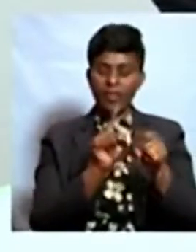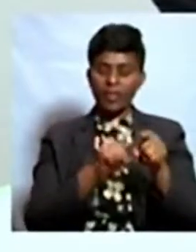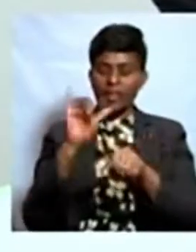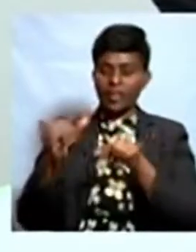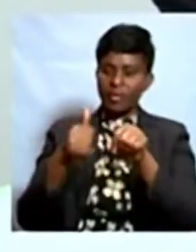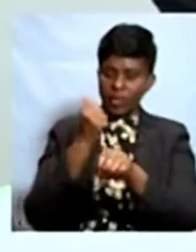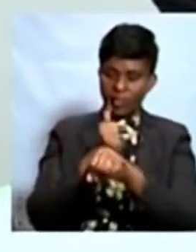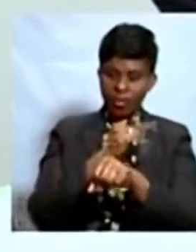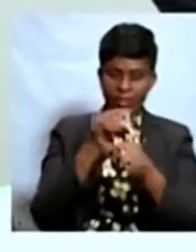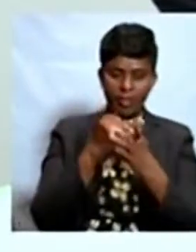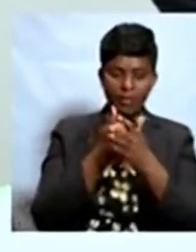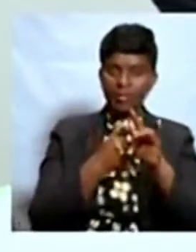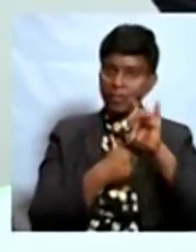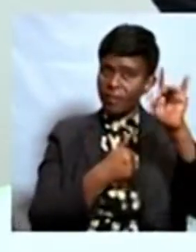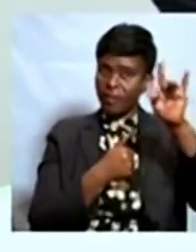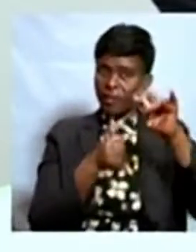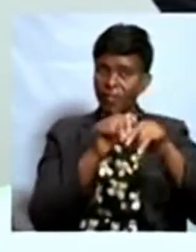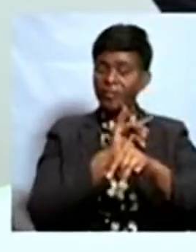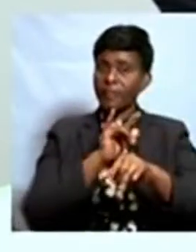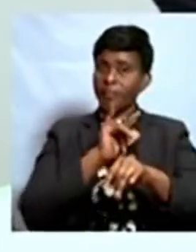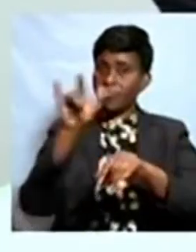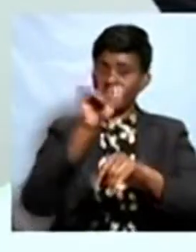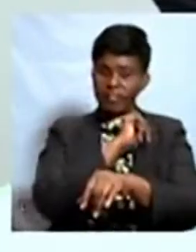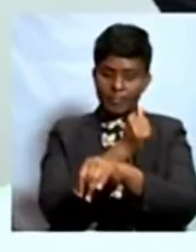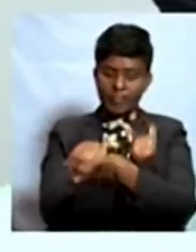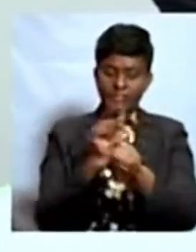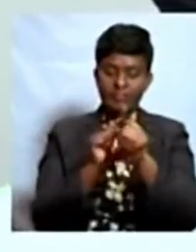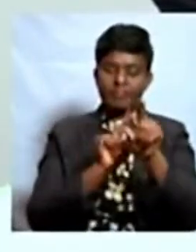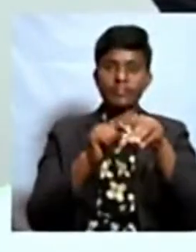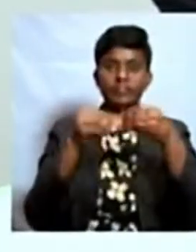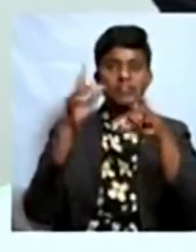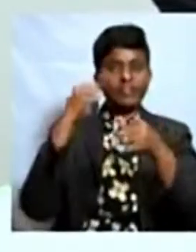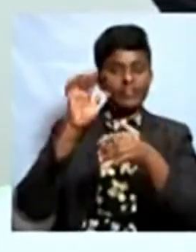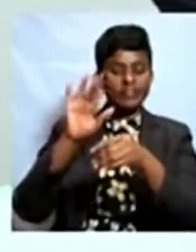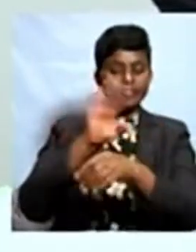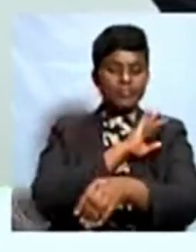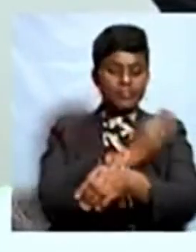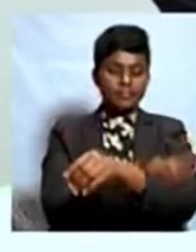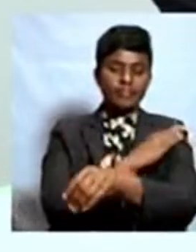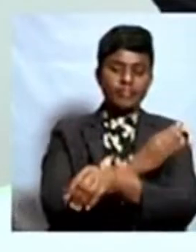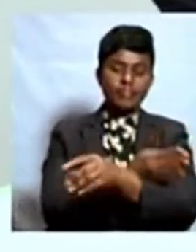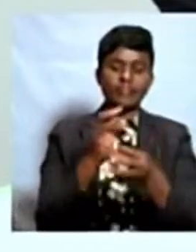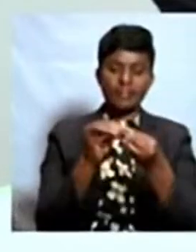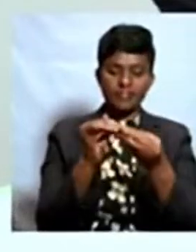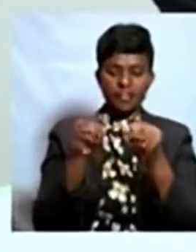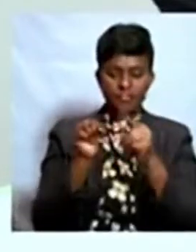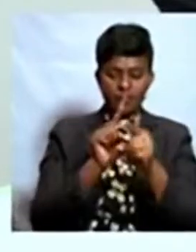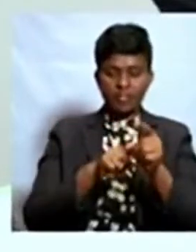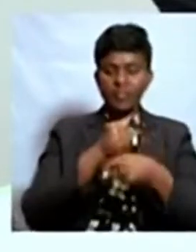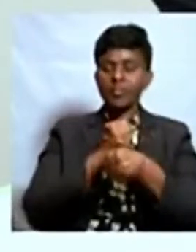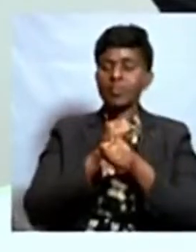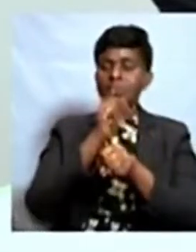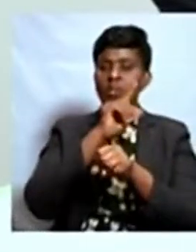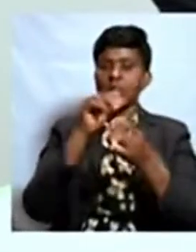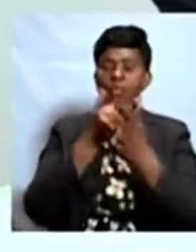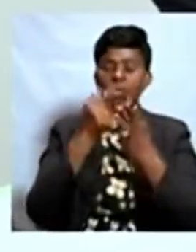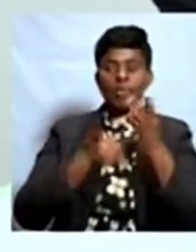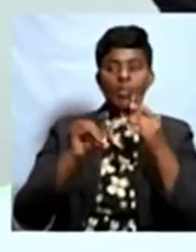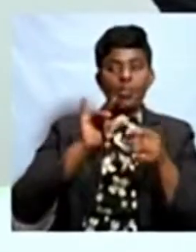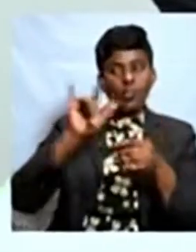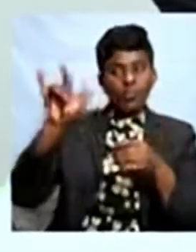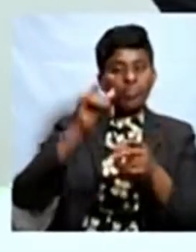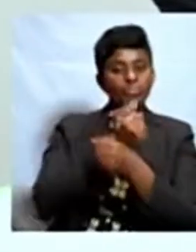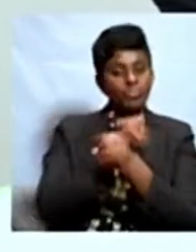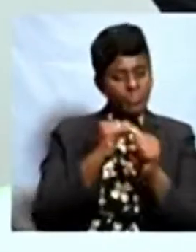establishes the Civil Aviation Authority and provides for its powers in order to ensure civil aviation